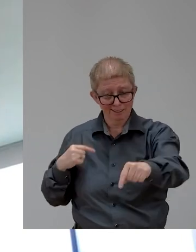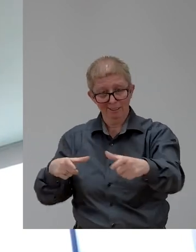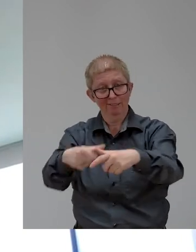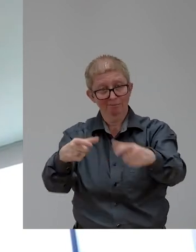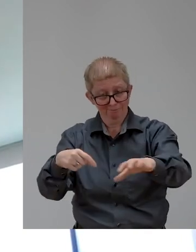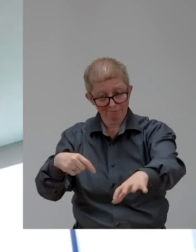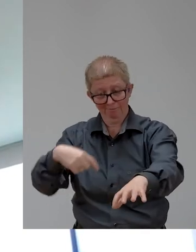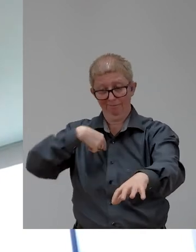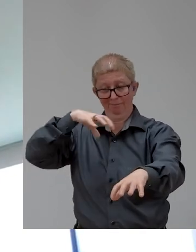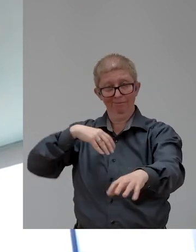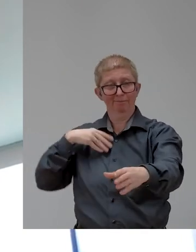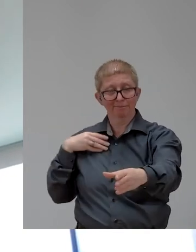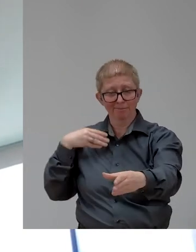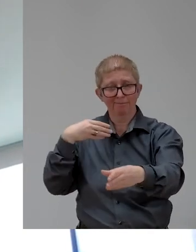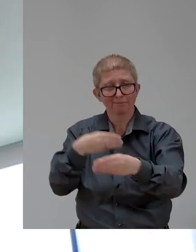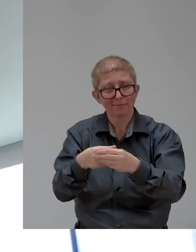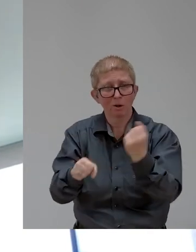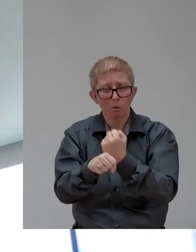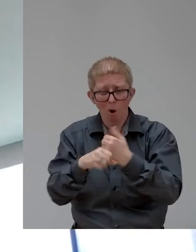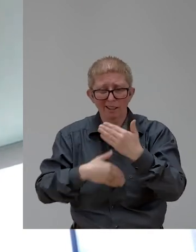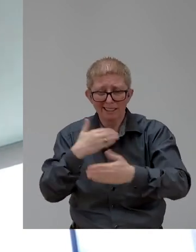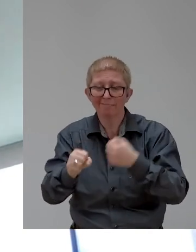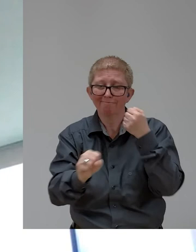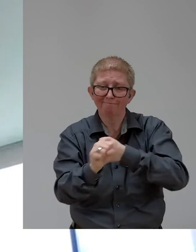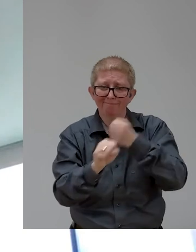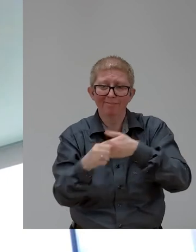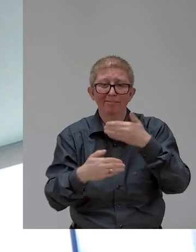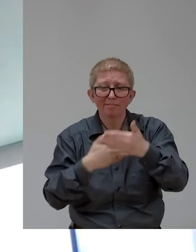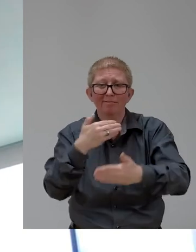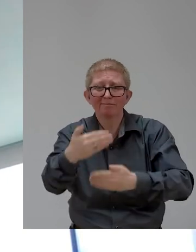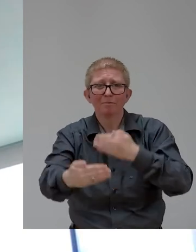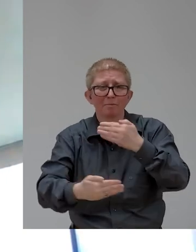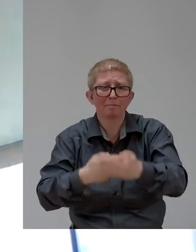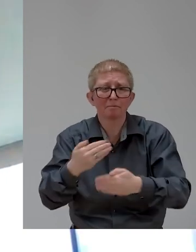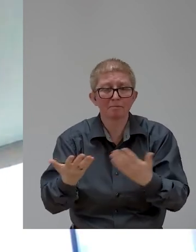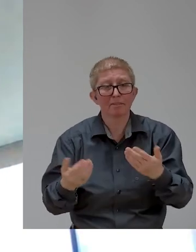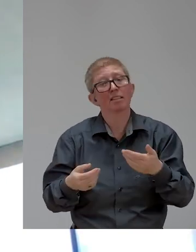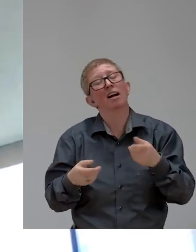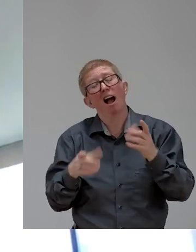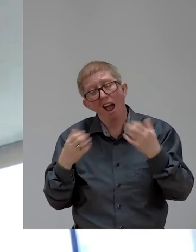to clarify the expectations of both sides, because language can sometimes also be a barrier.